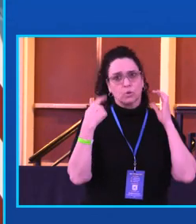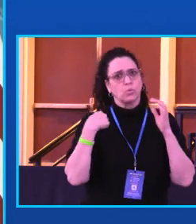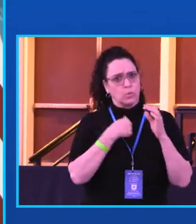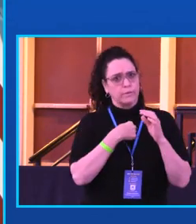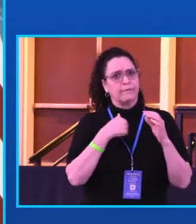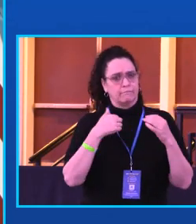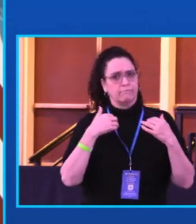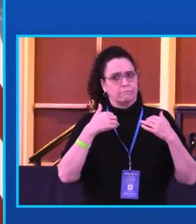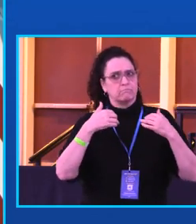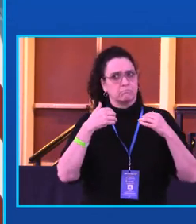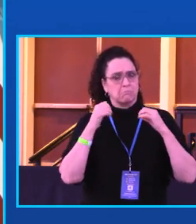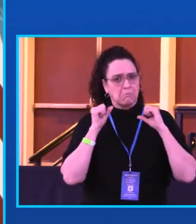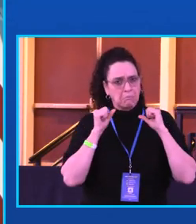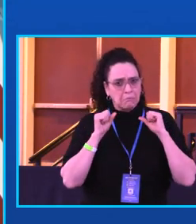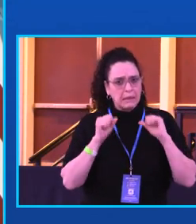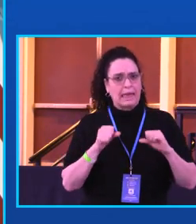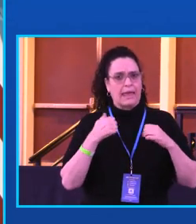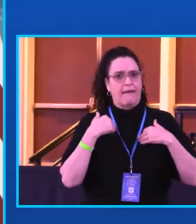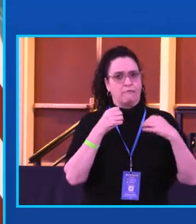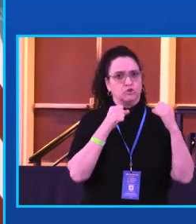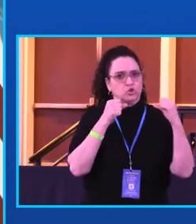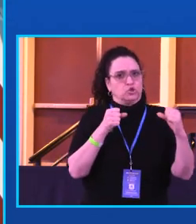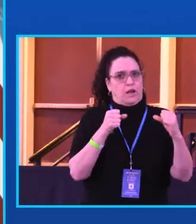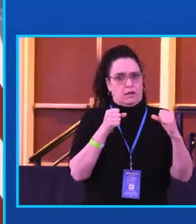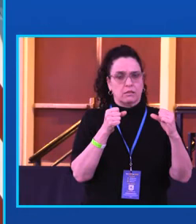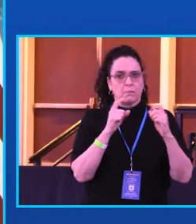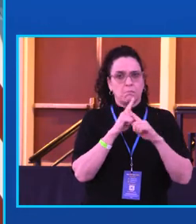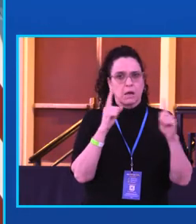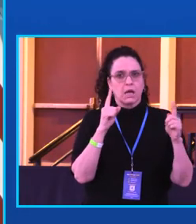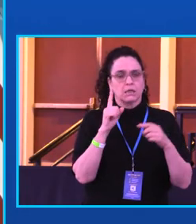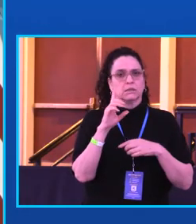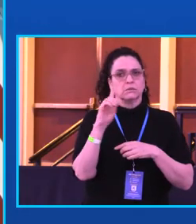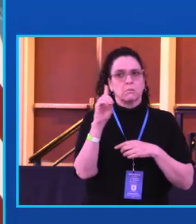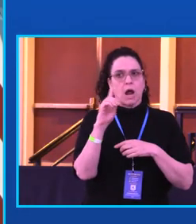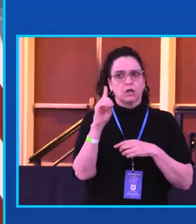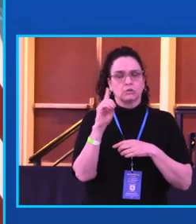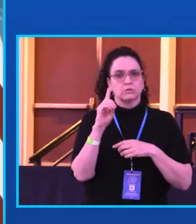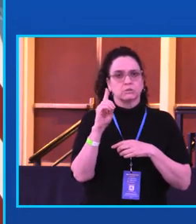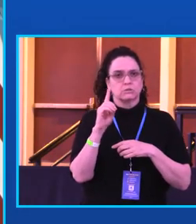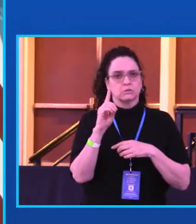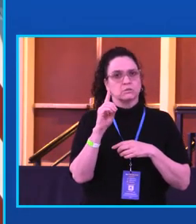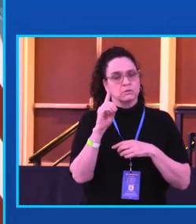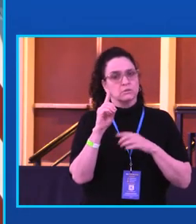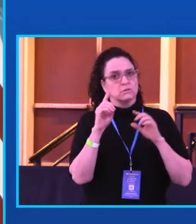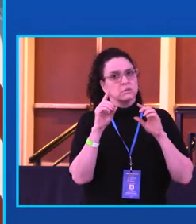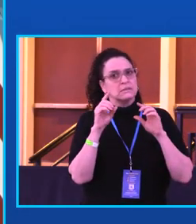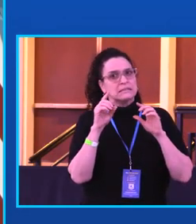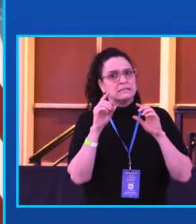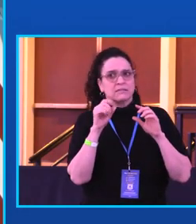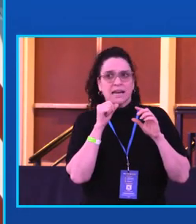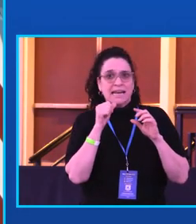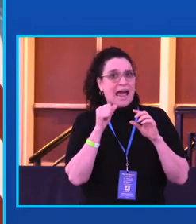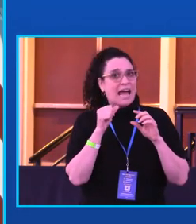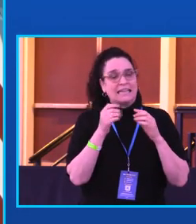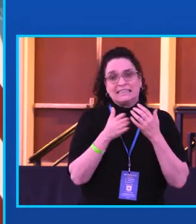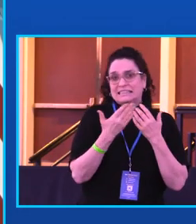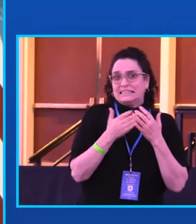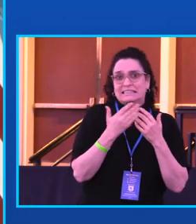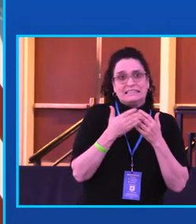strength, but a democracy by its nature is also fragile.